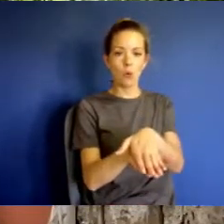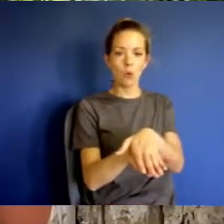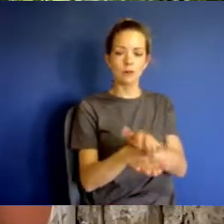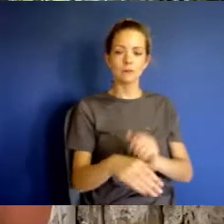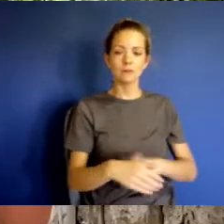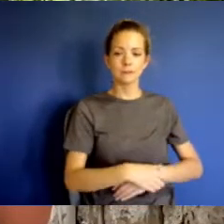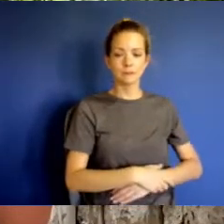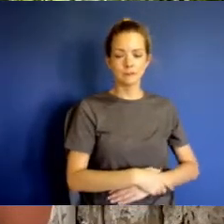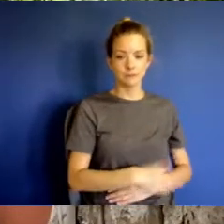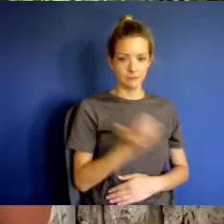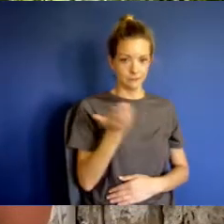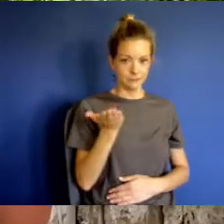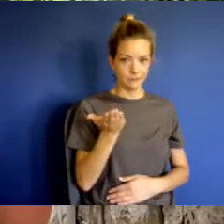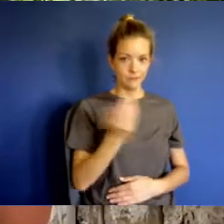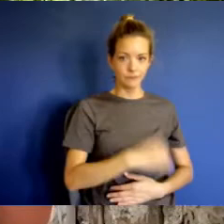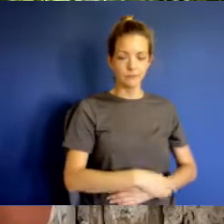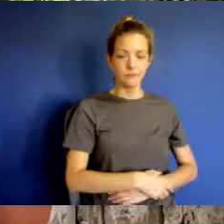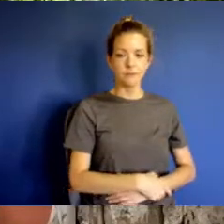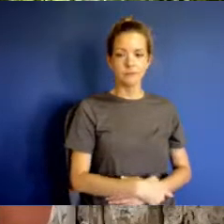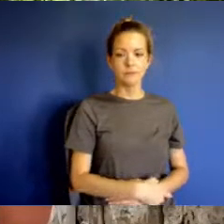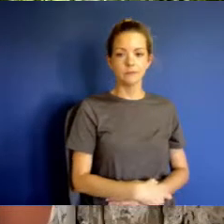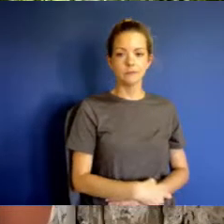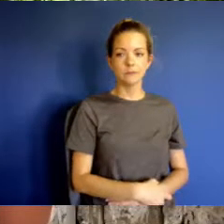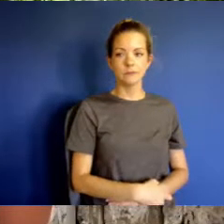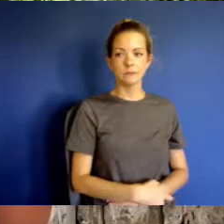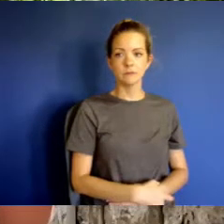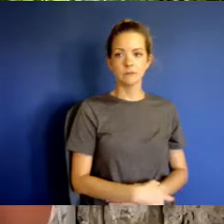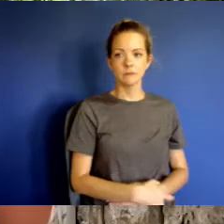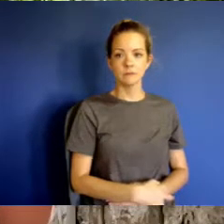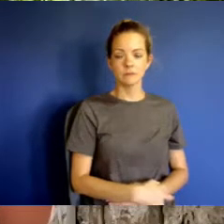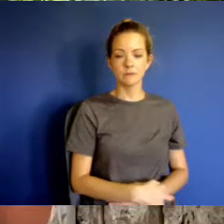right hand down on top of the left hand